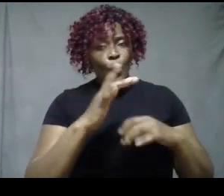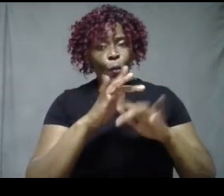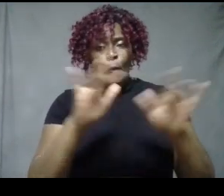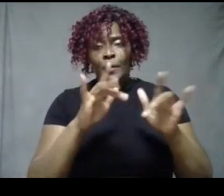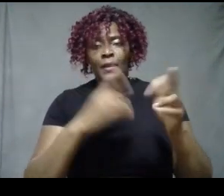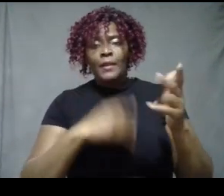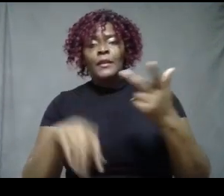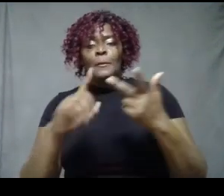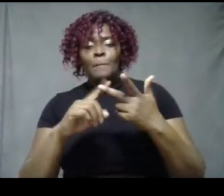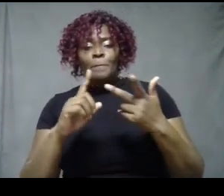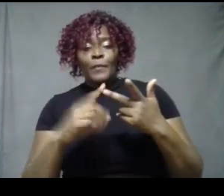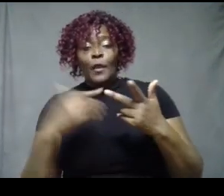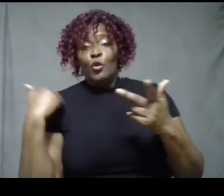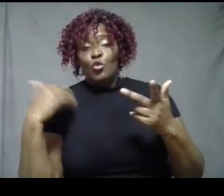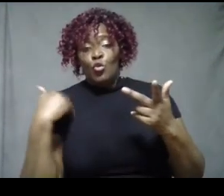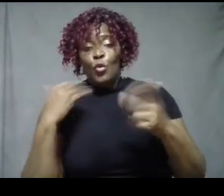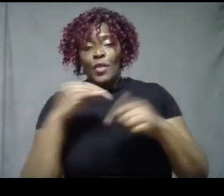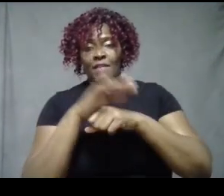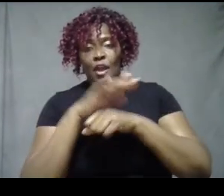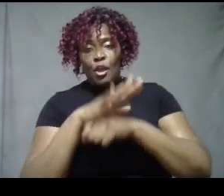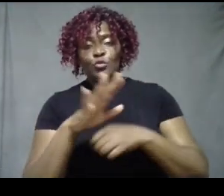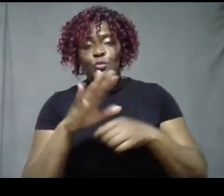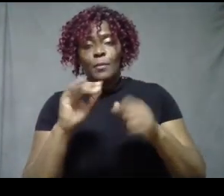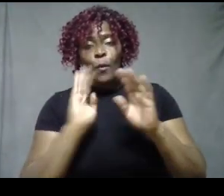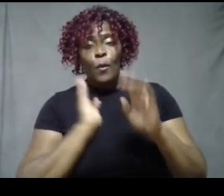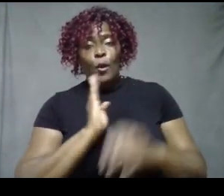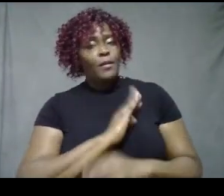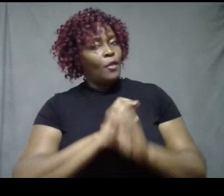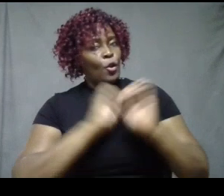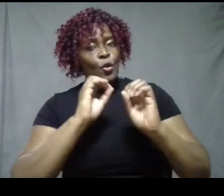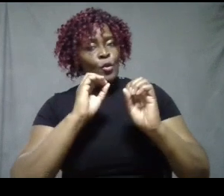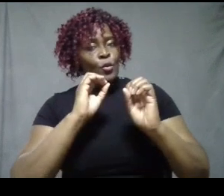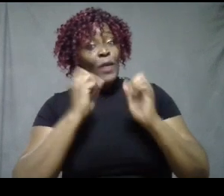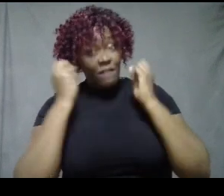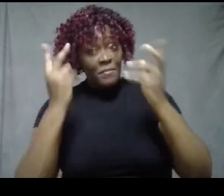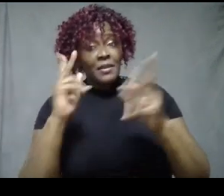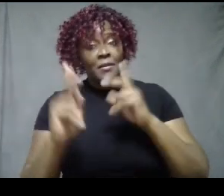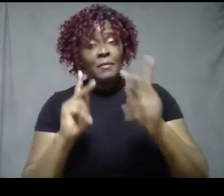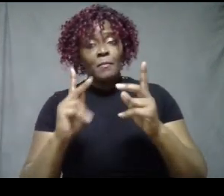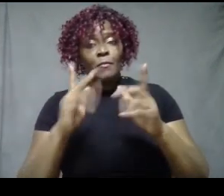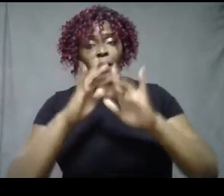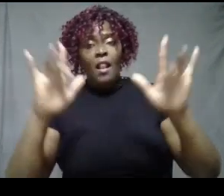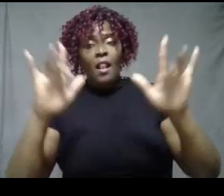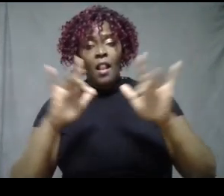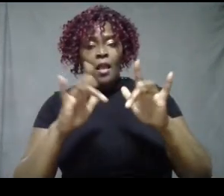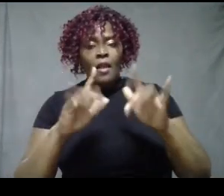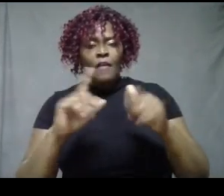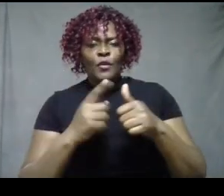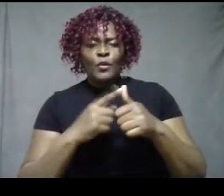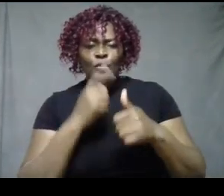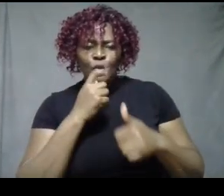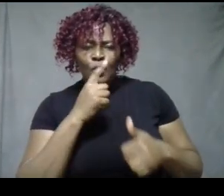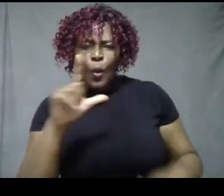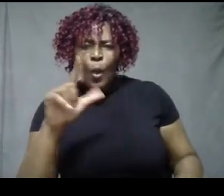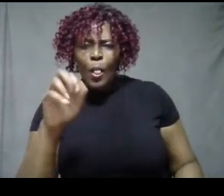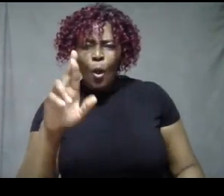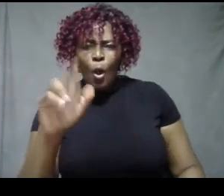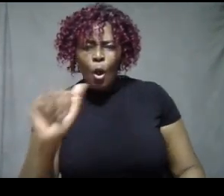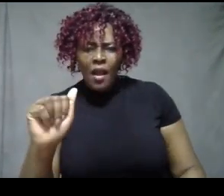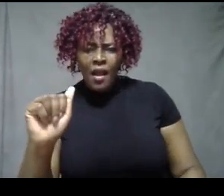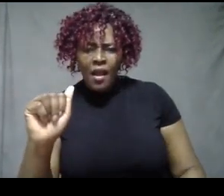several openings. The first applicant is Laura Fasolo for the Employees Pension Plan Board. Commissioner Turkin,